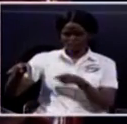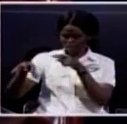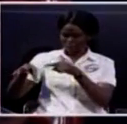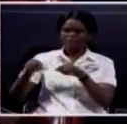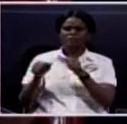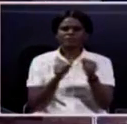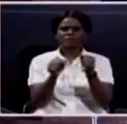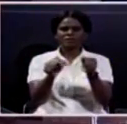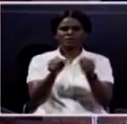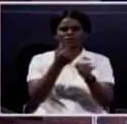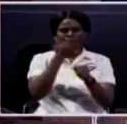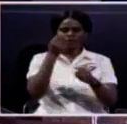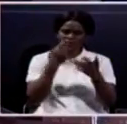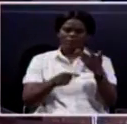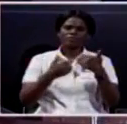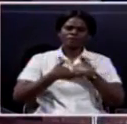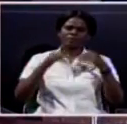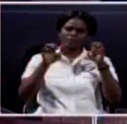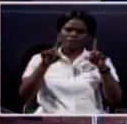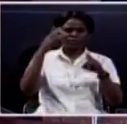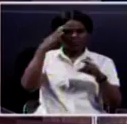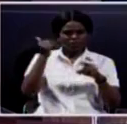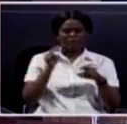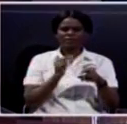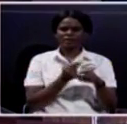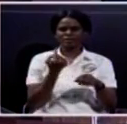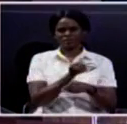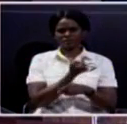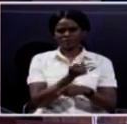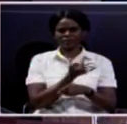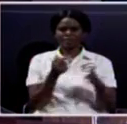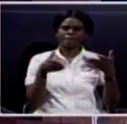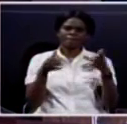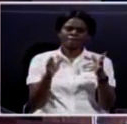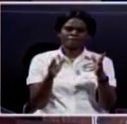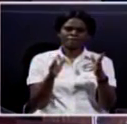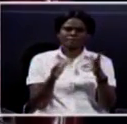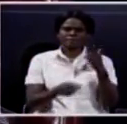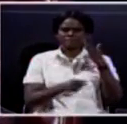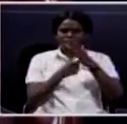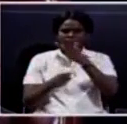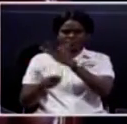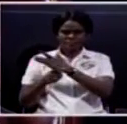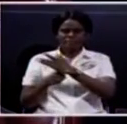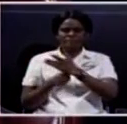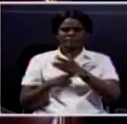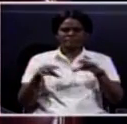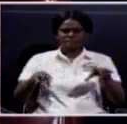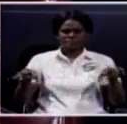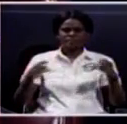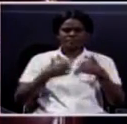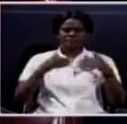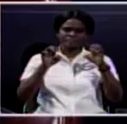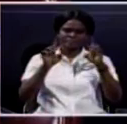the system to receive education. Why should we only allow the upper Mwambas to access quality